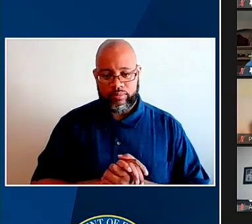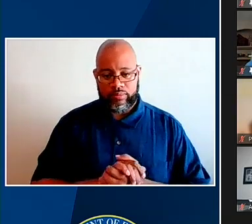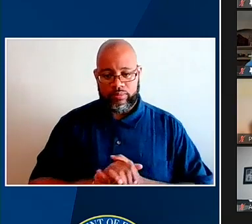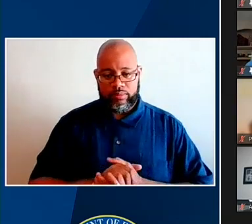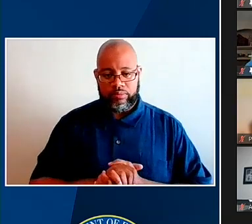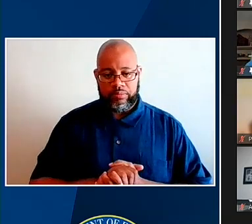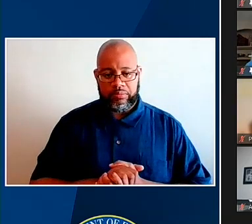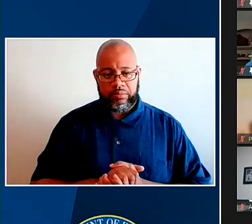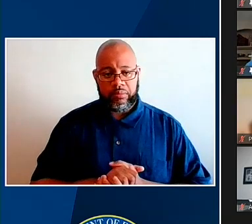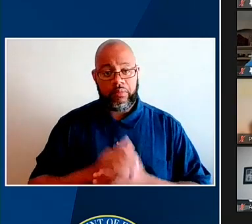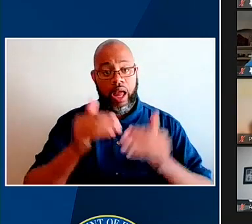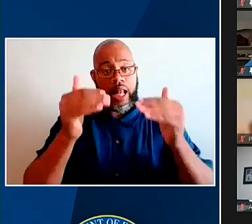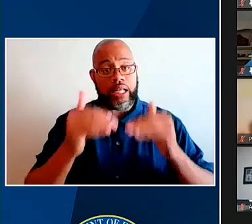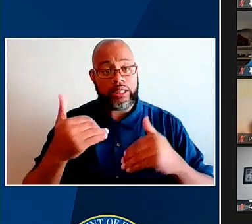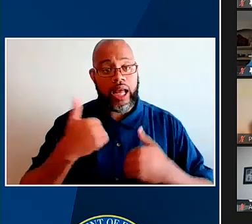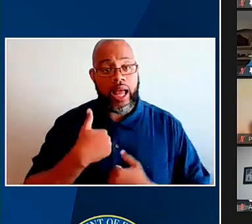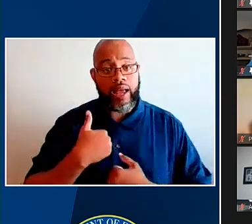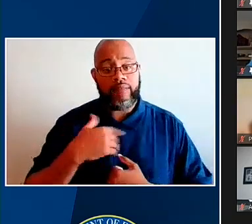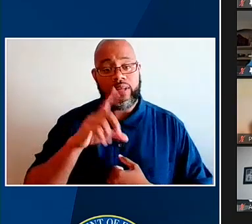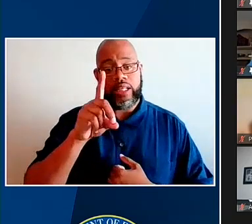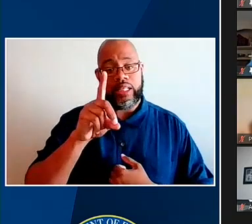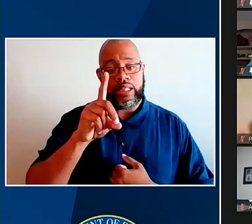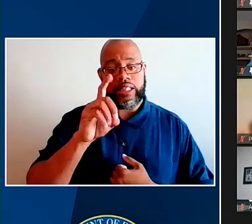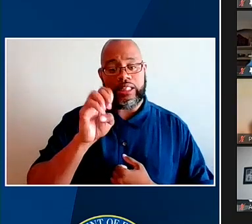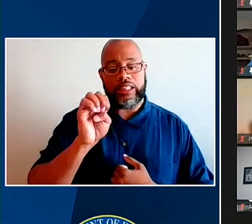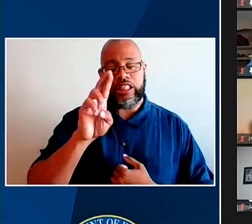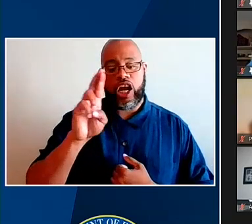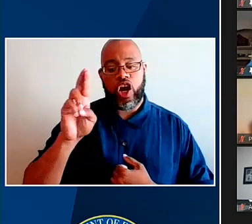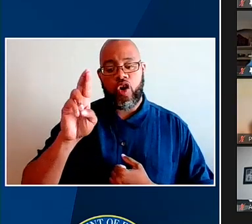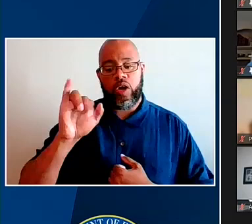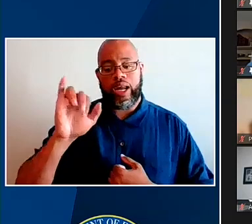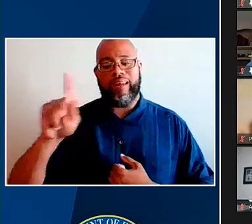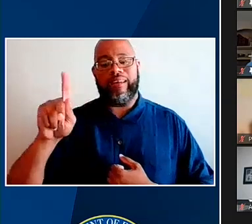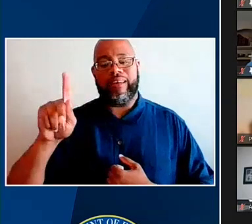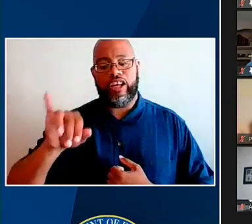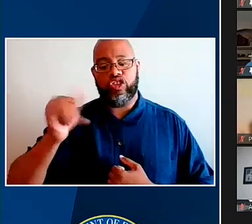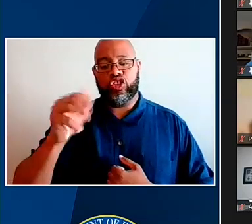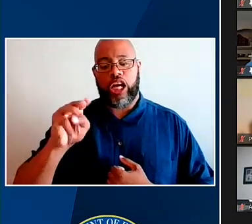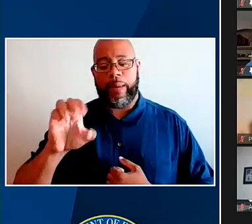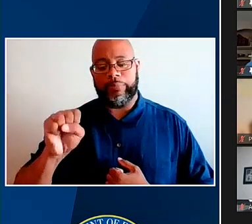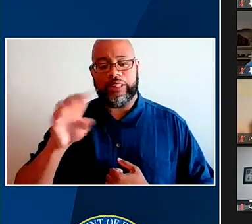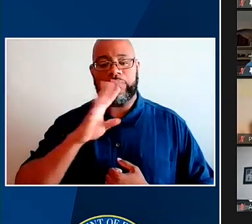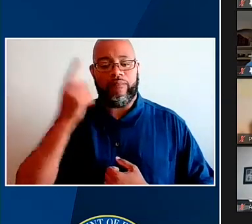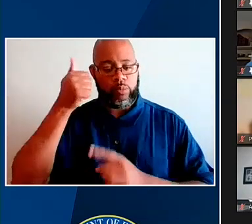Yes, Brady, next we have Derek James speaking for himself.